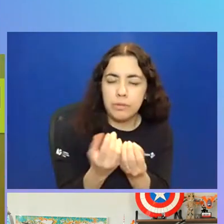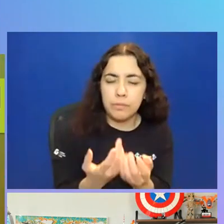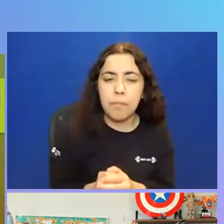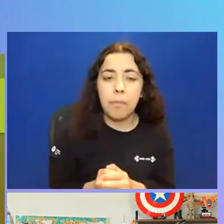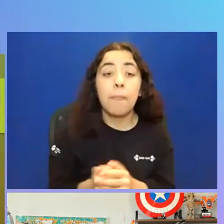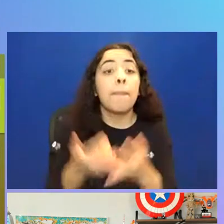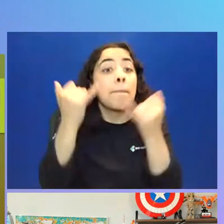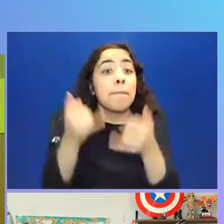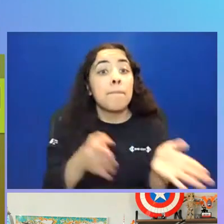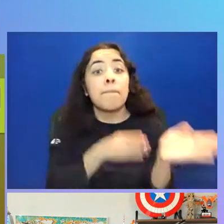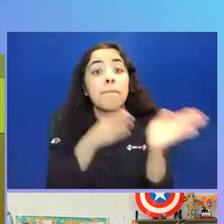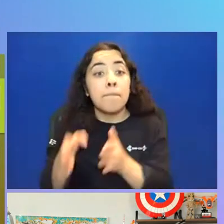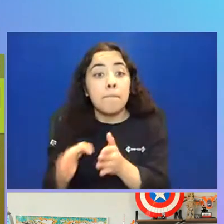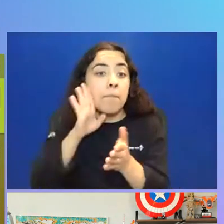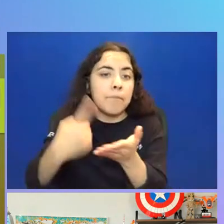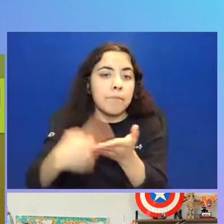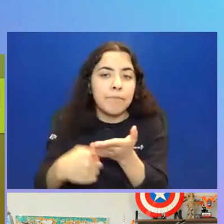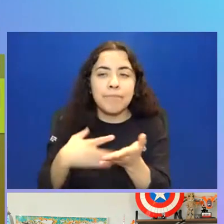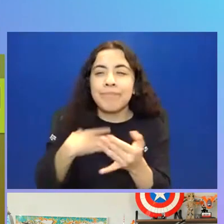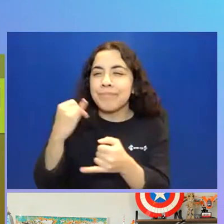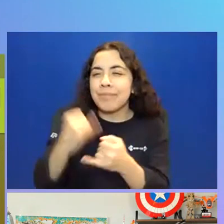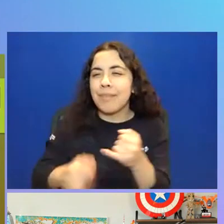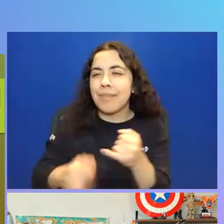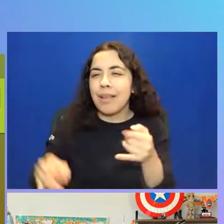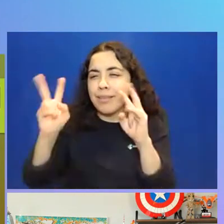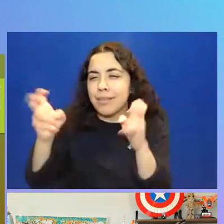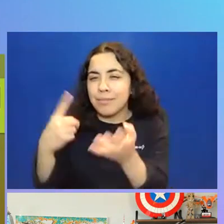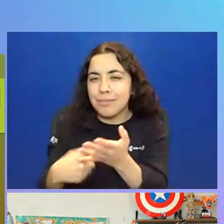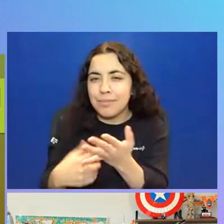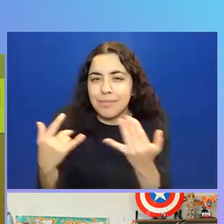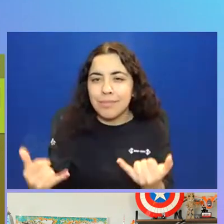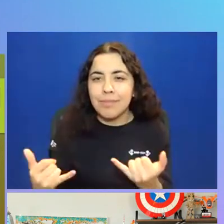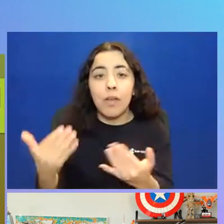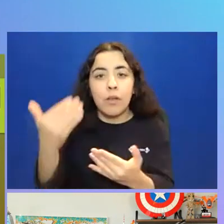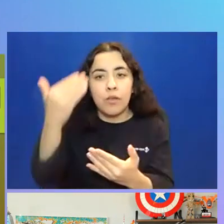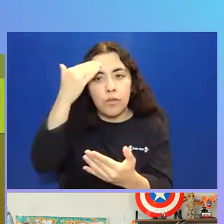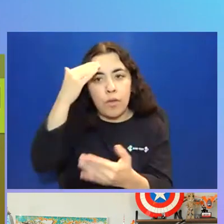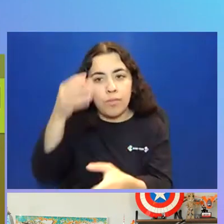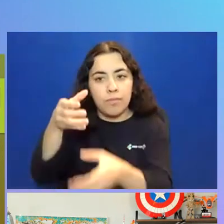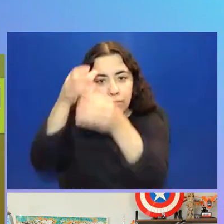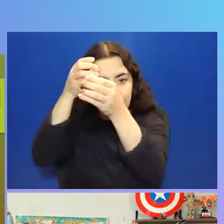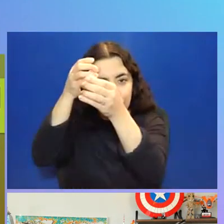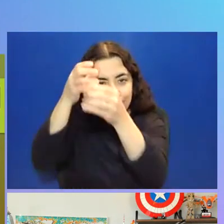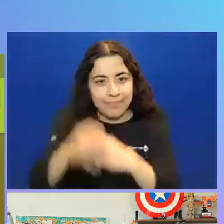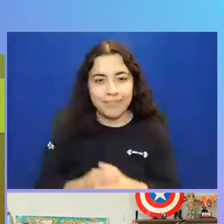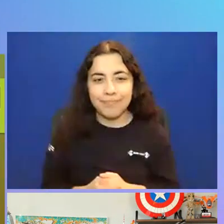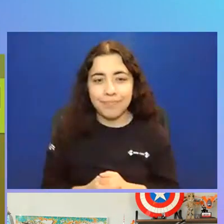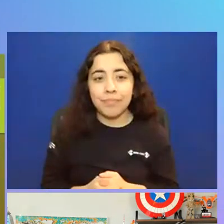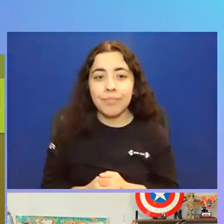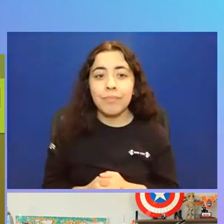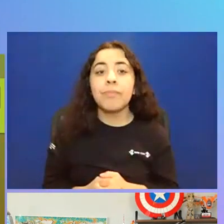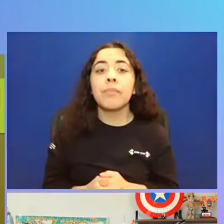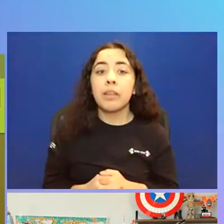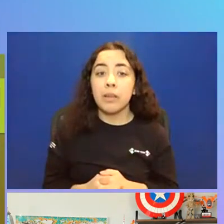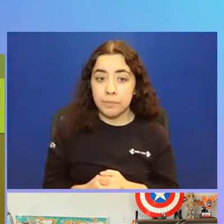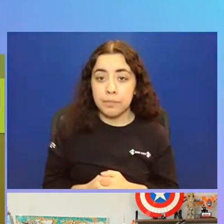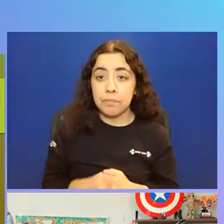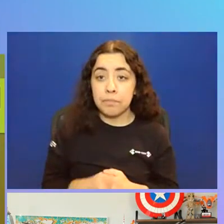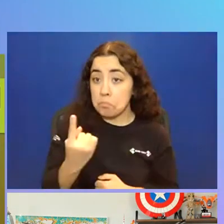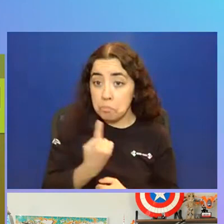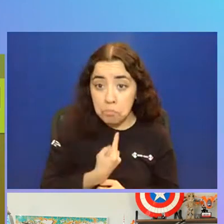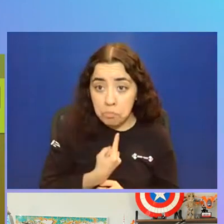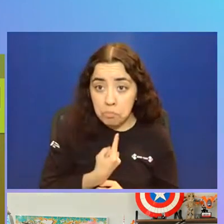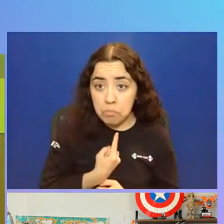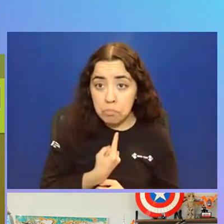talk about my last topic here is knowledge. Whether it's just you, just your